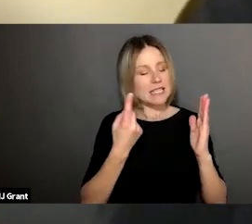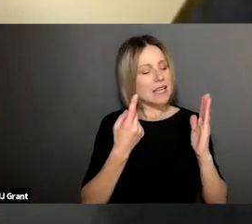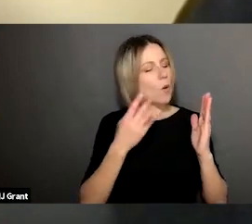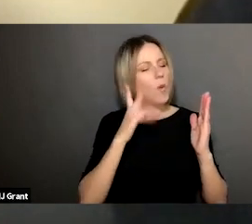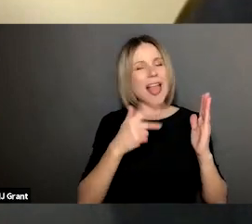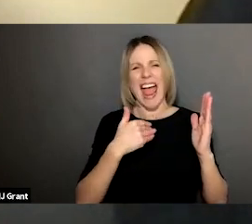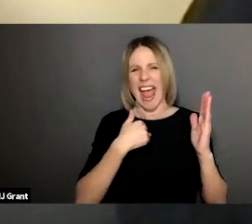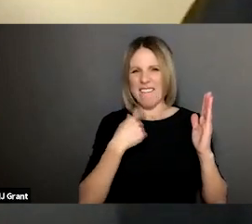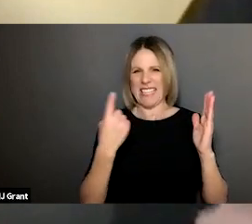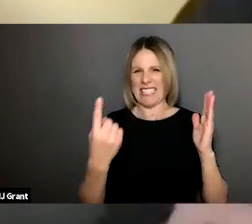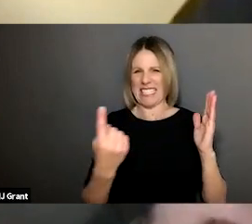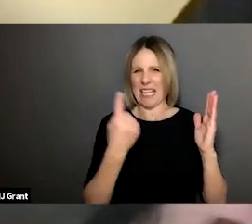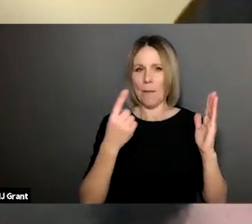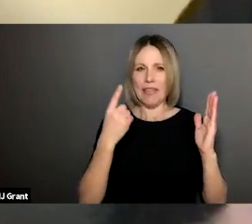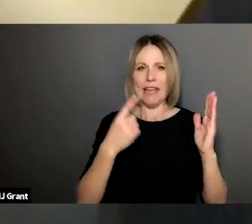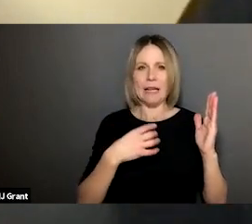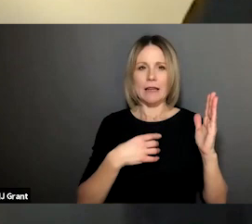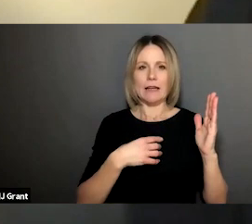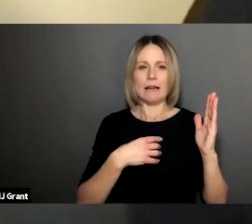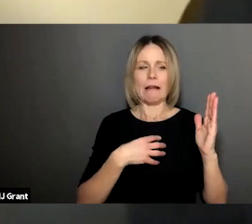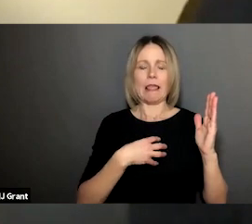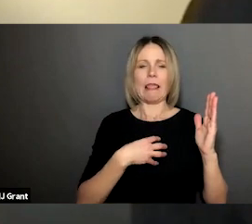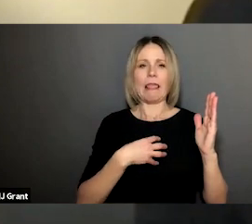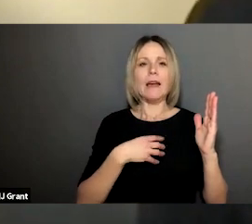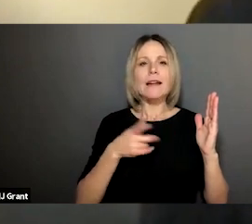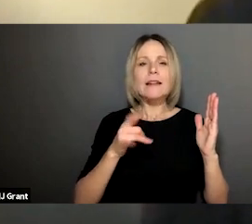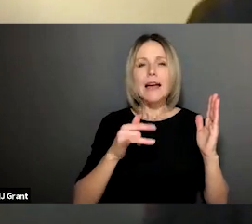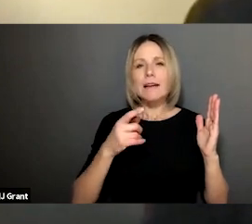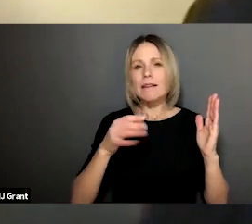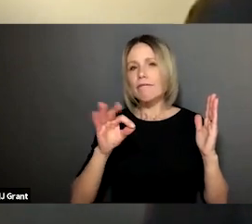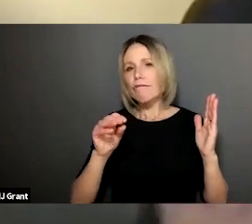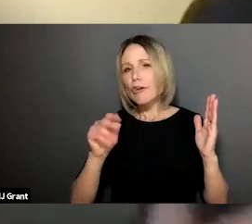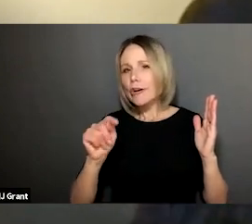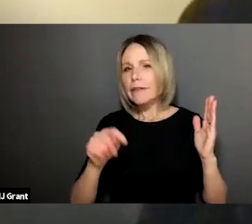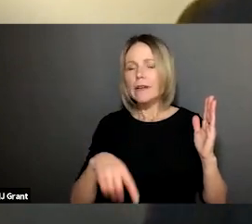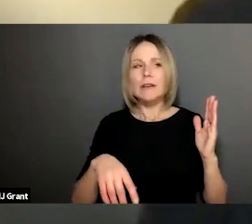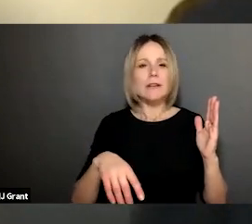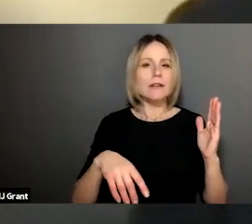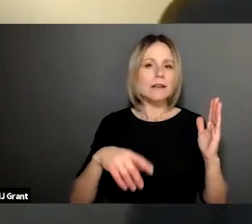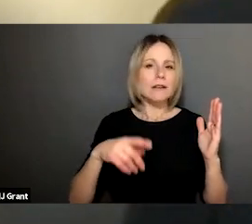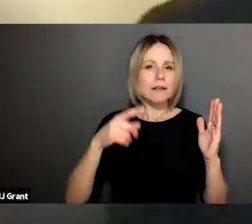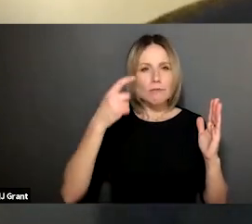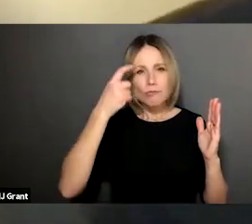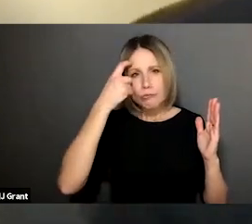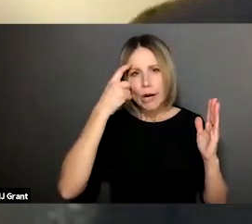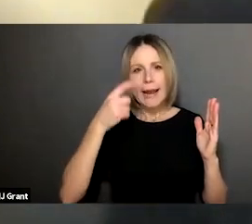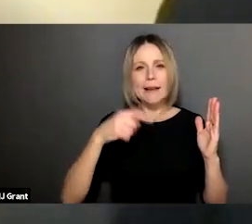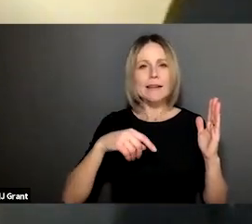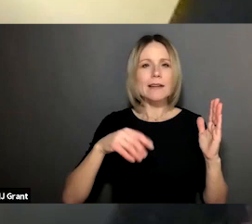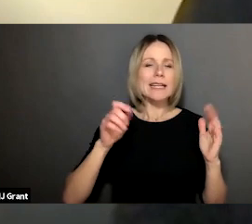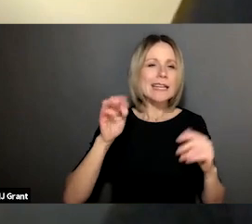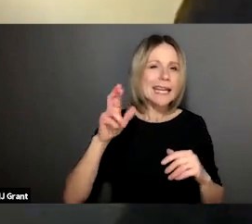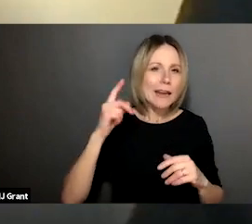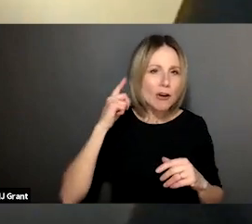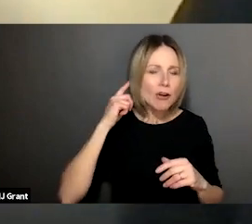involving a foot or a brain or an ear, a cheek, a lip. And that's there for the critic